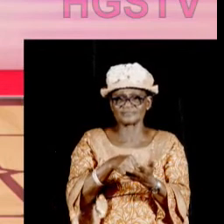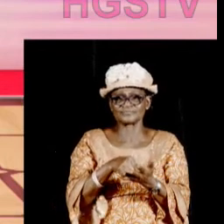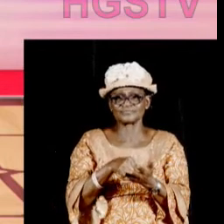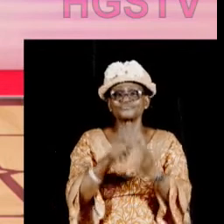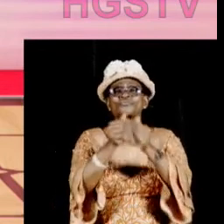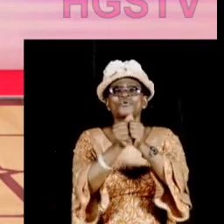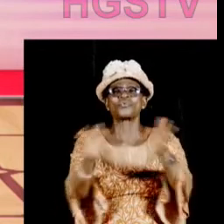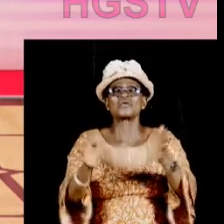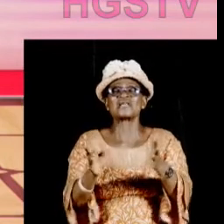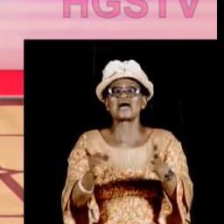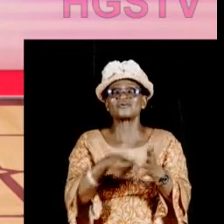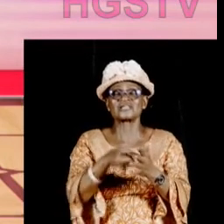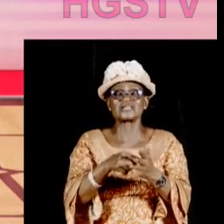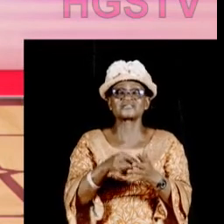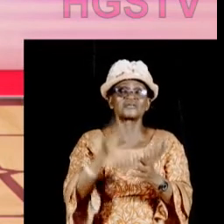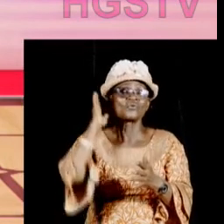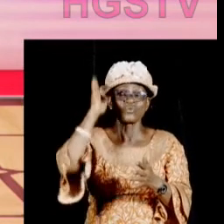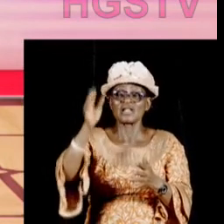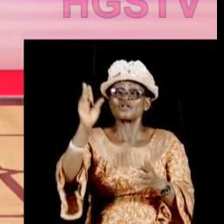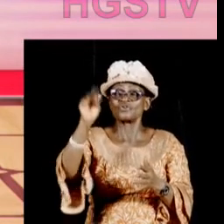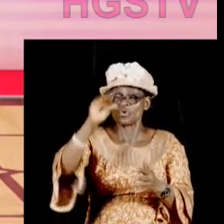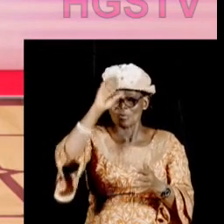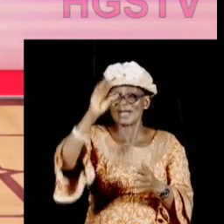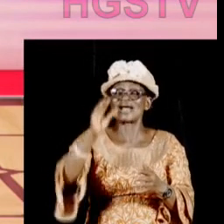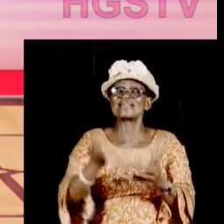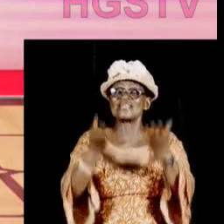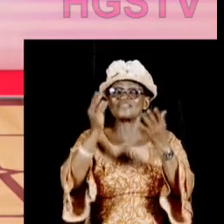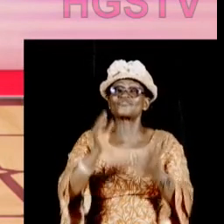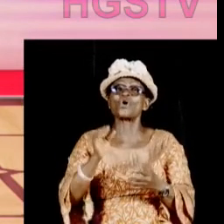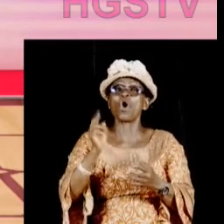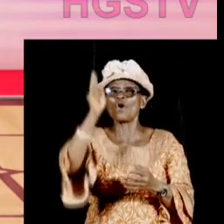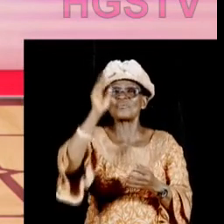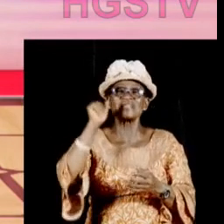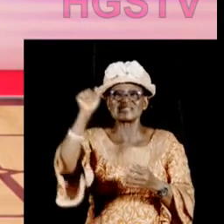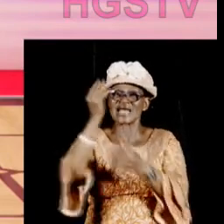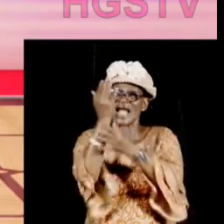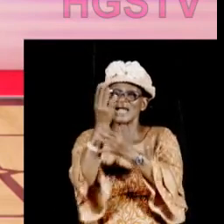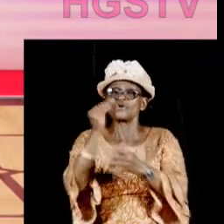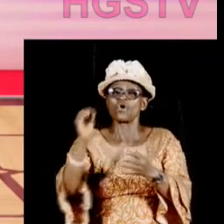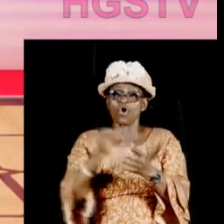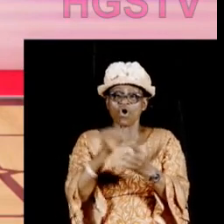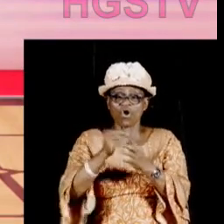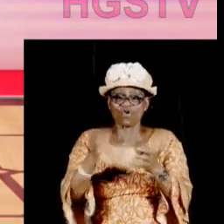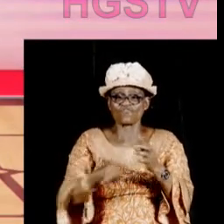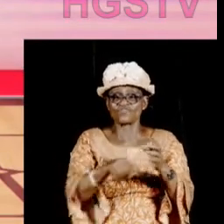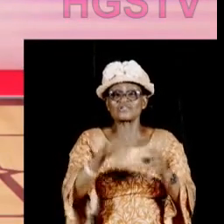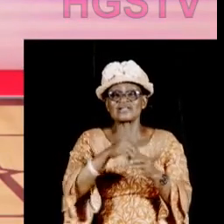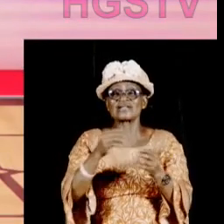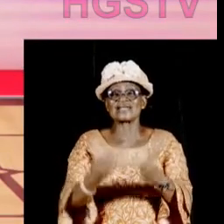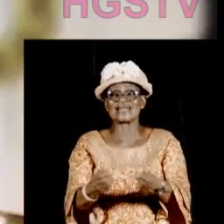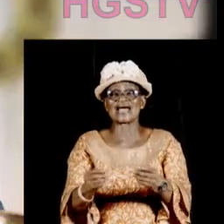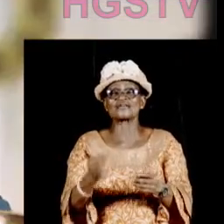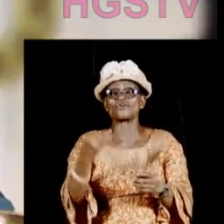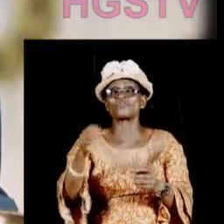Without thee shall no man lift up his hand or foot in all the land of Egypt. It's not good to be